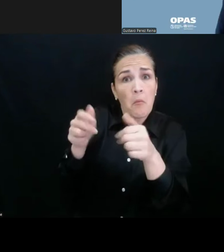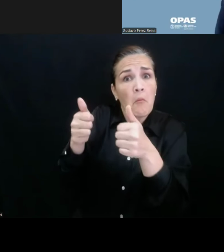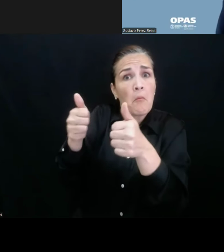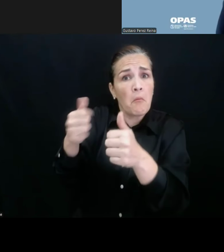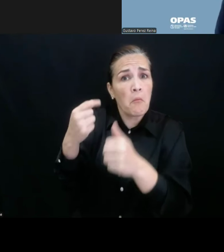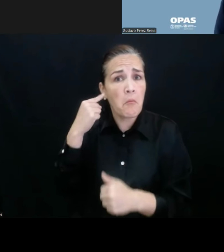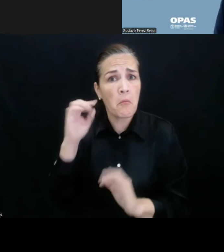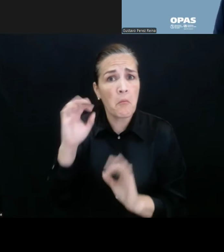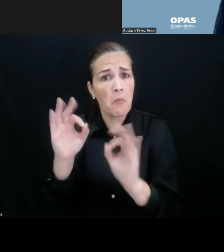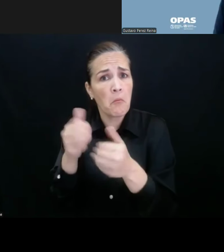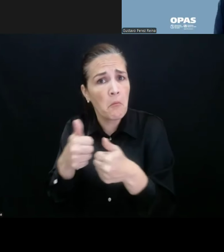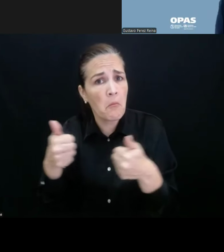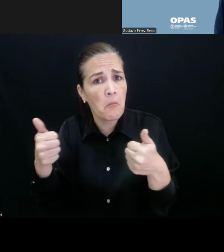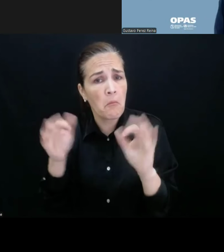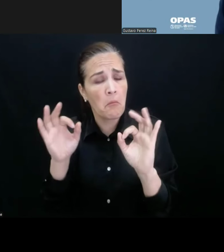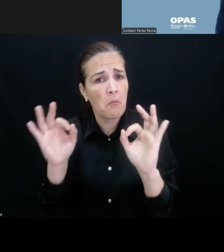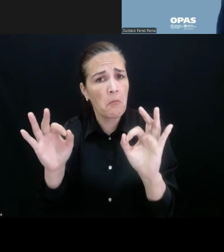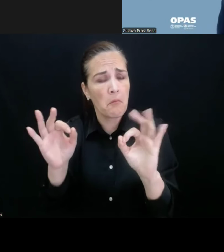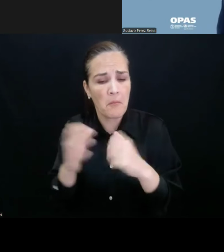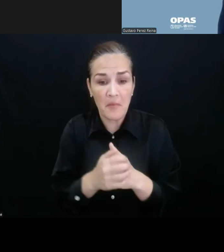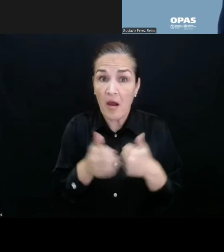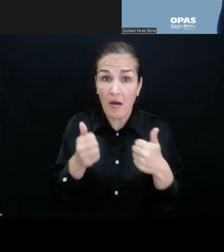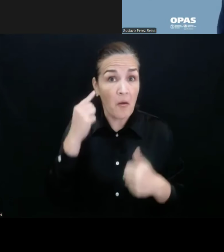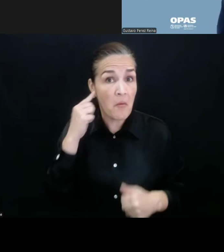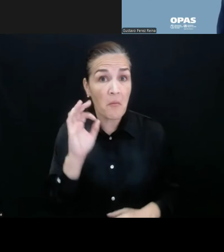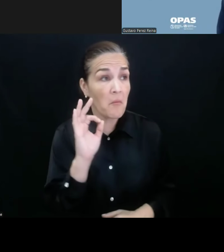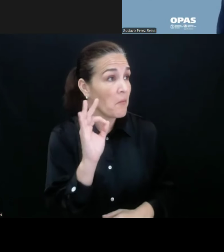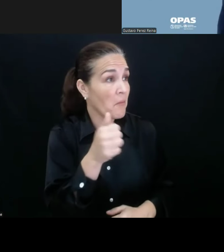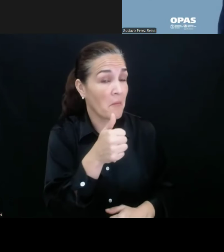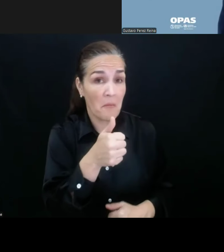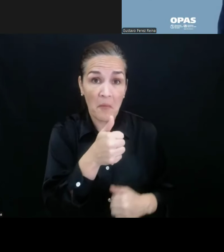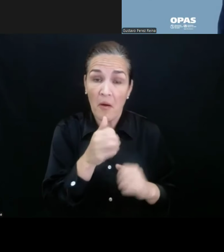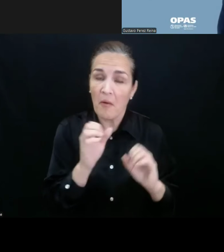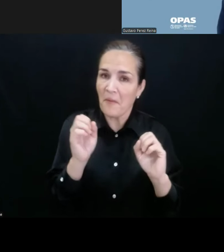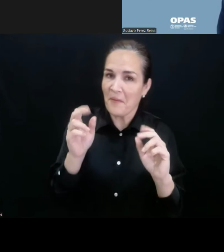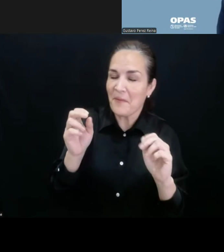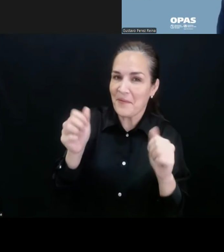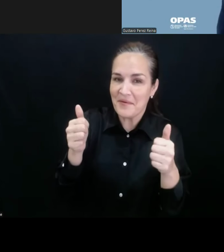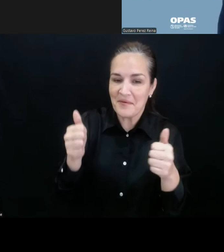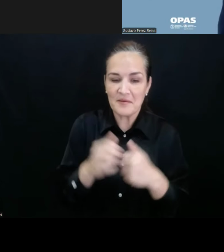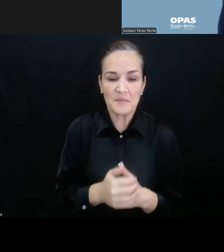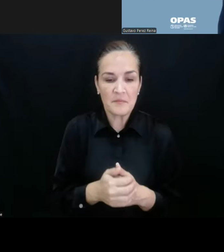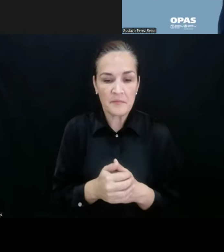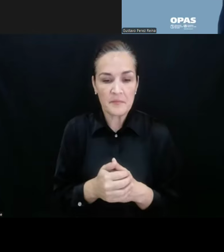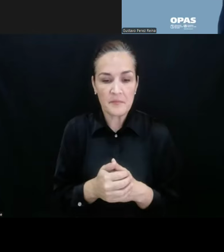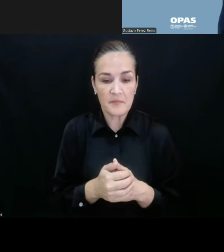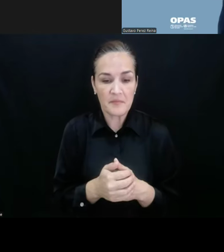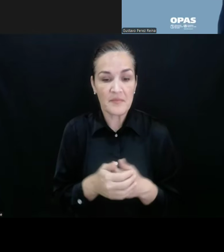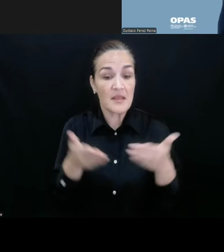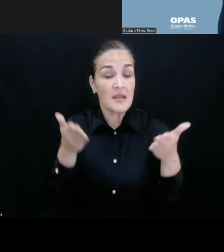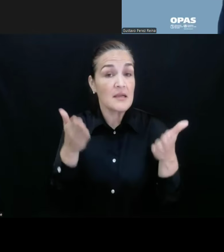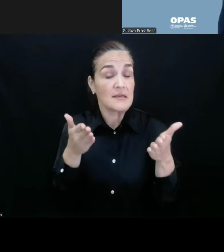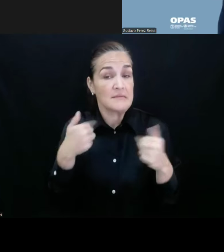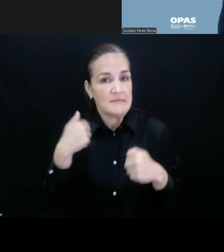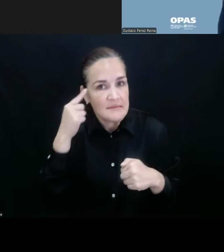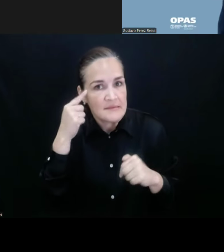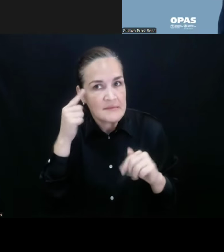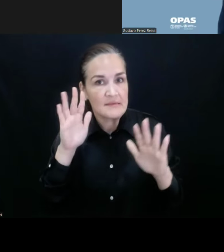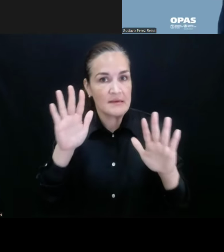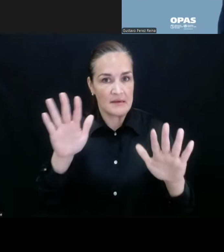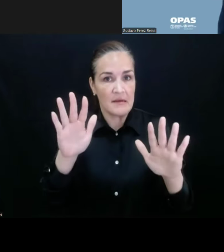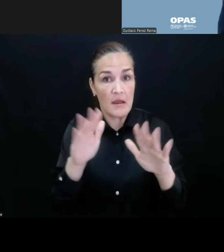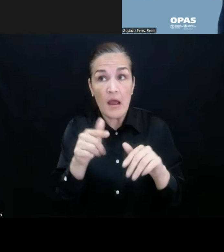quite well. Okay, okay. Then I move on, and if we Great. experience any issues, you just notify me, let me